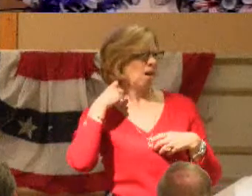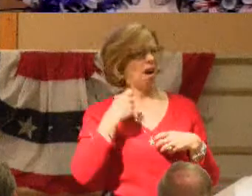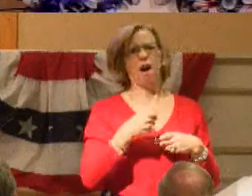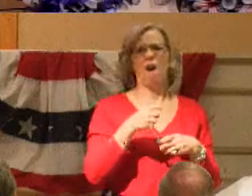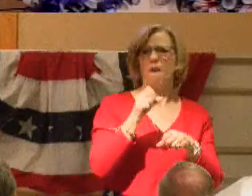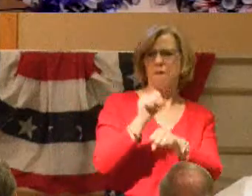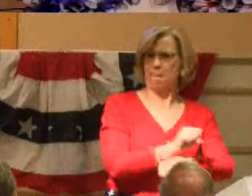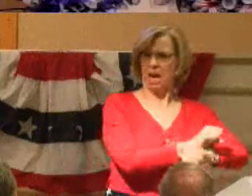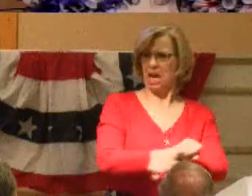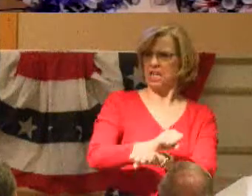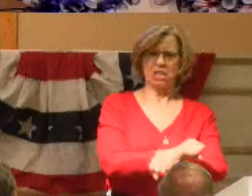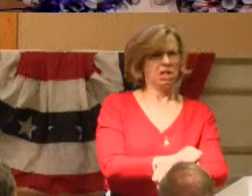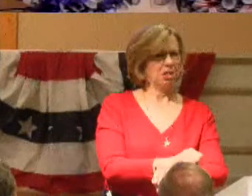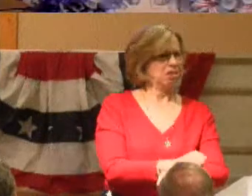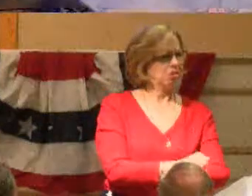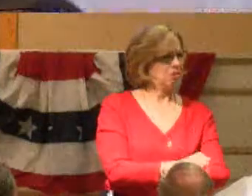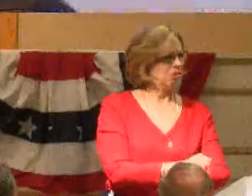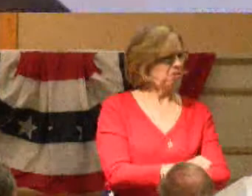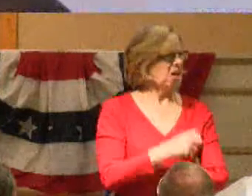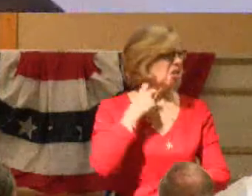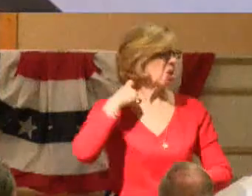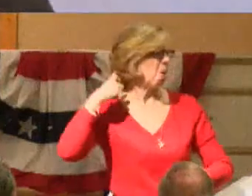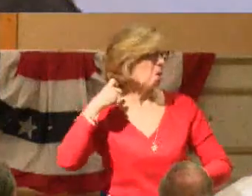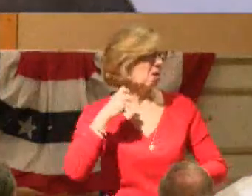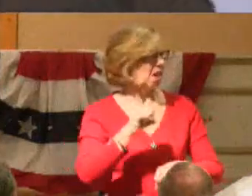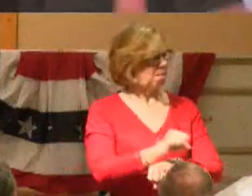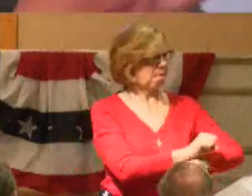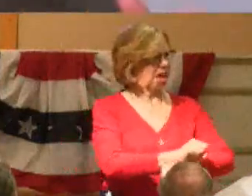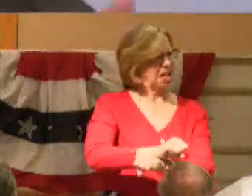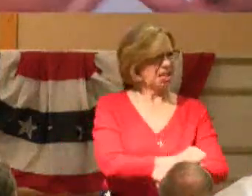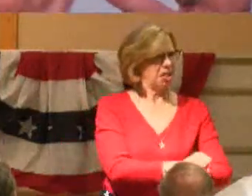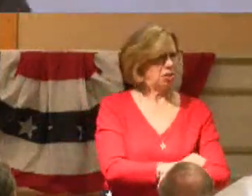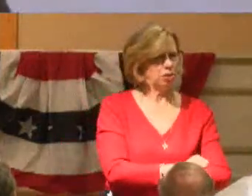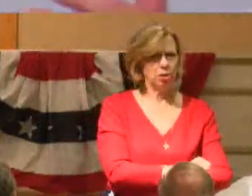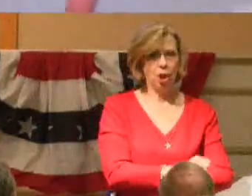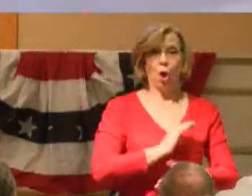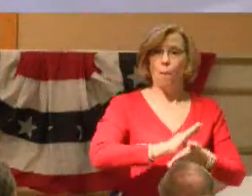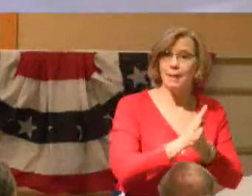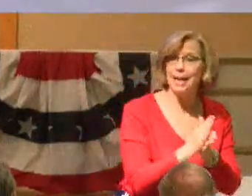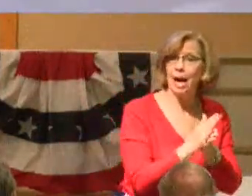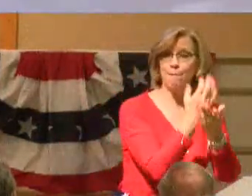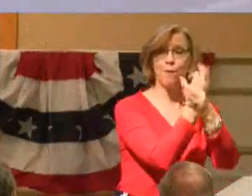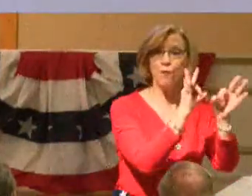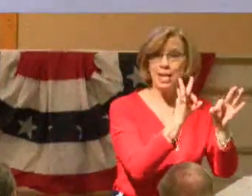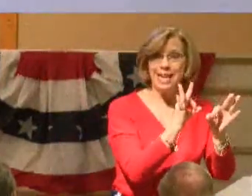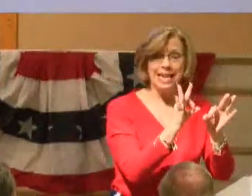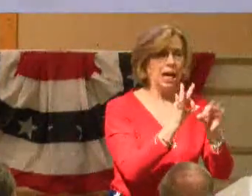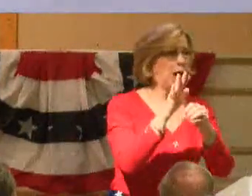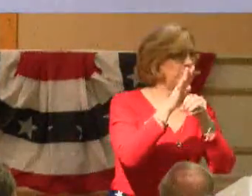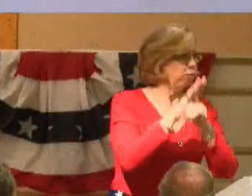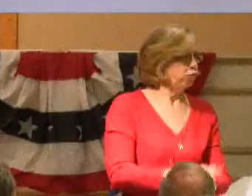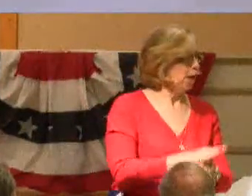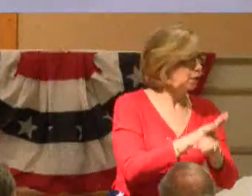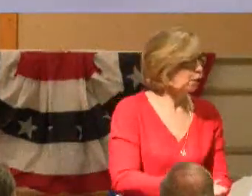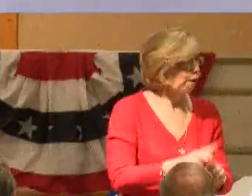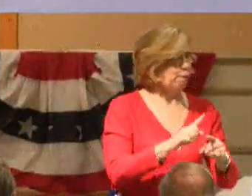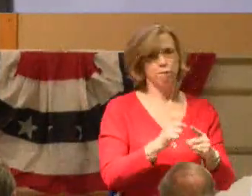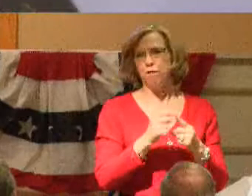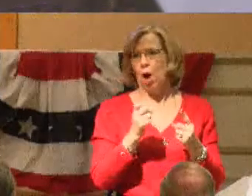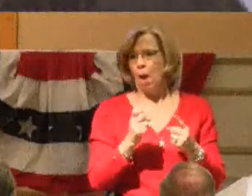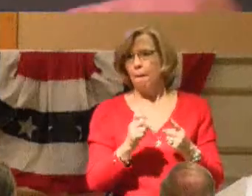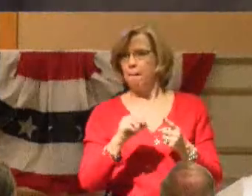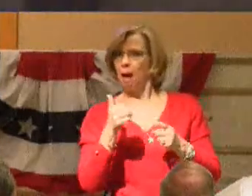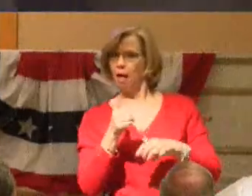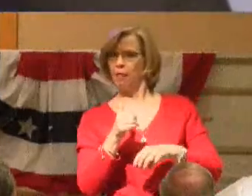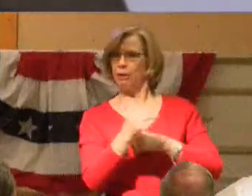with the yoke of bondage. America, that's what's happened. We become free from a tyranny and oppression. Once founded upon godly principles,